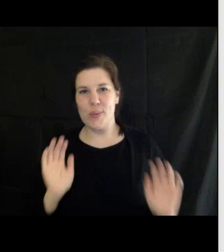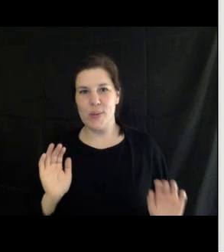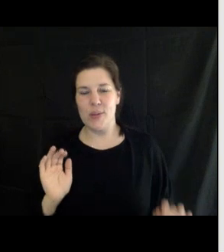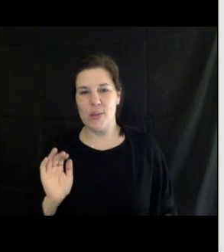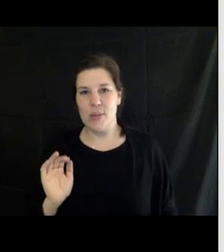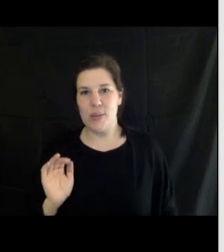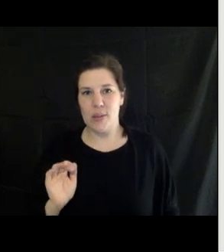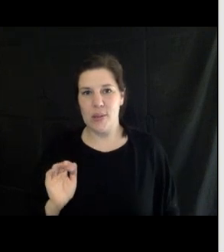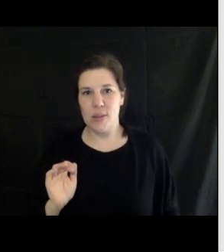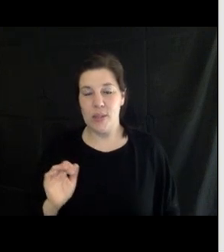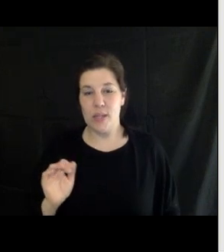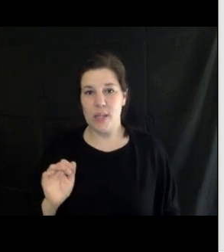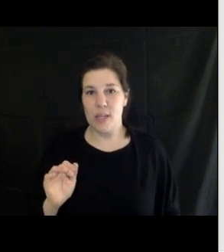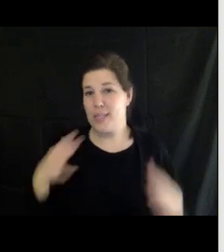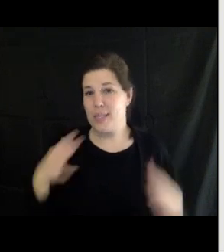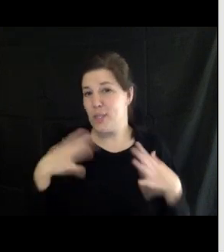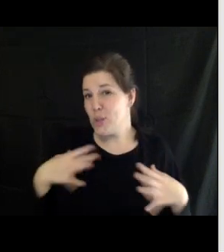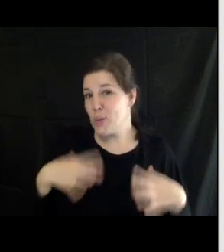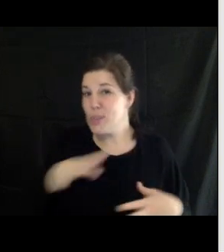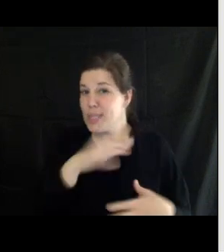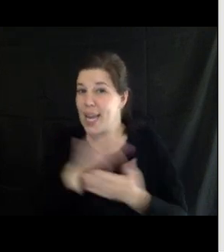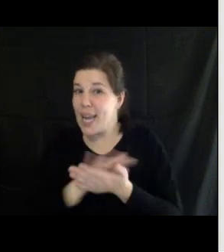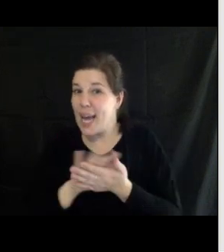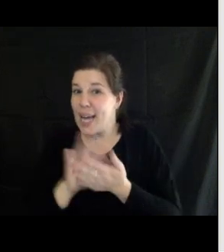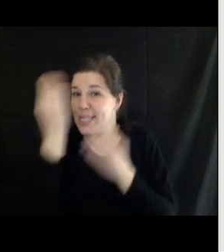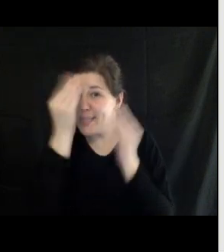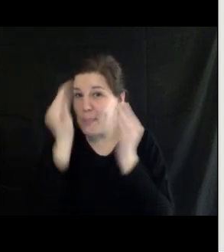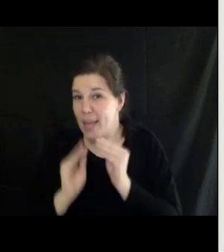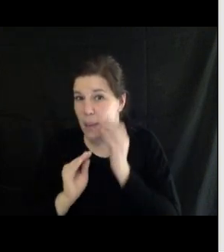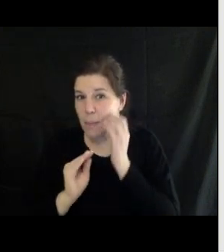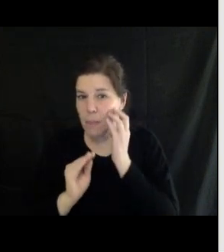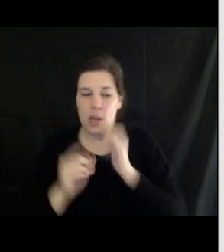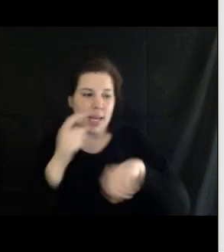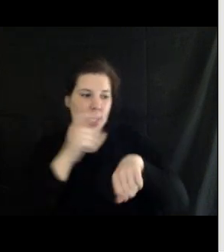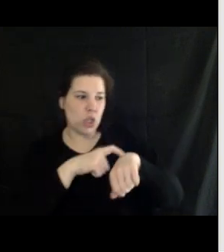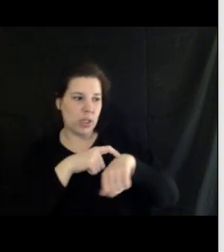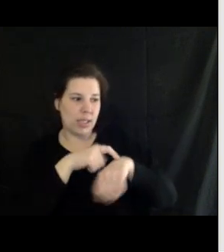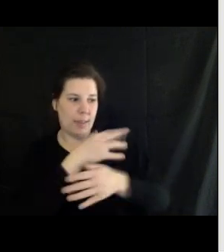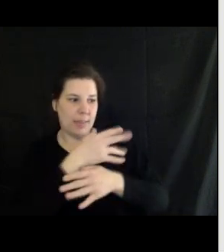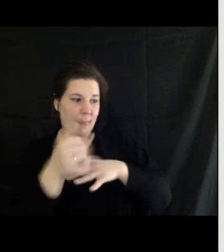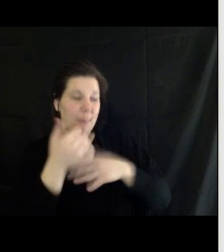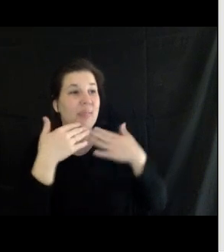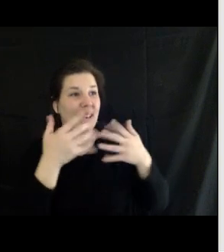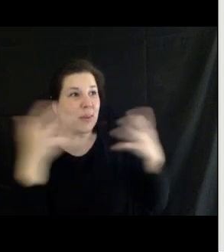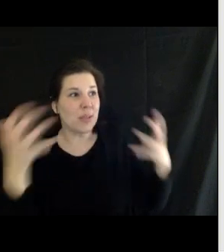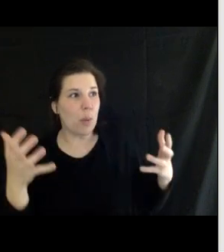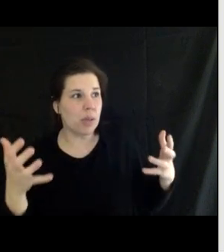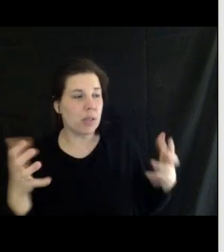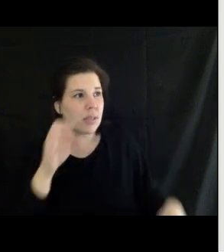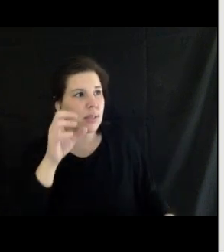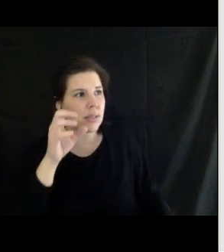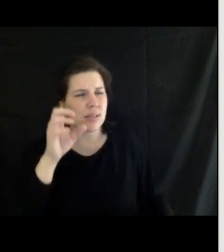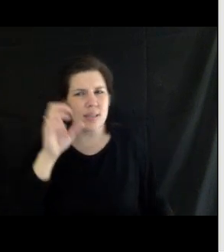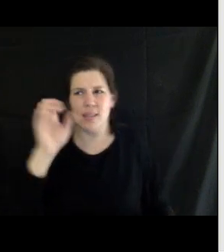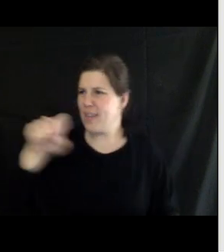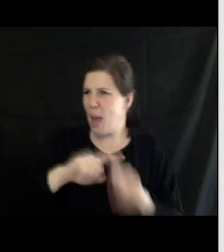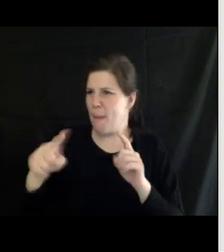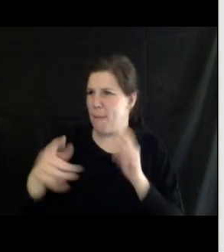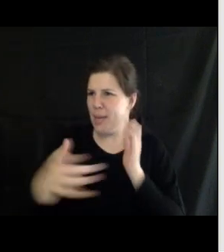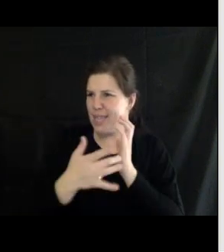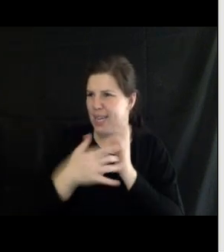suits and nice makeup. Your time has That's expired. not what you're Thank you so much. Yeah, but there was technical difficulties before